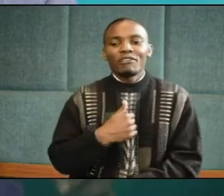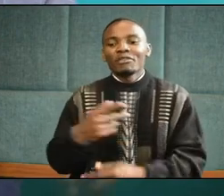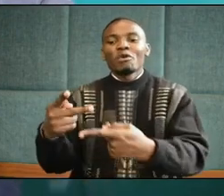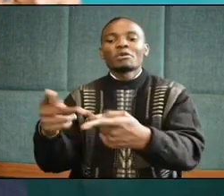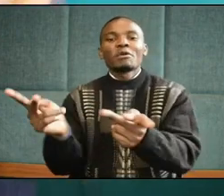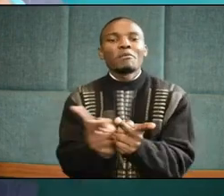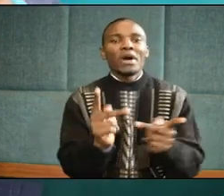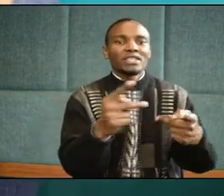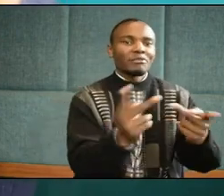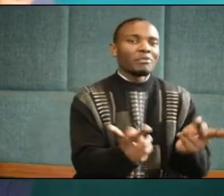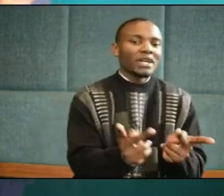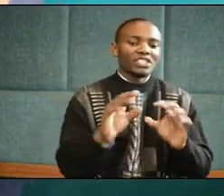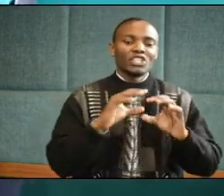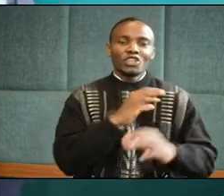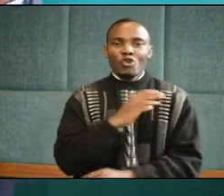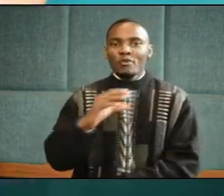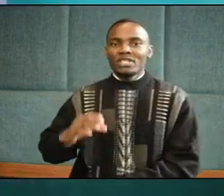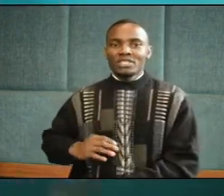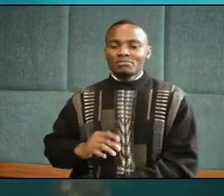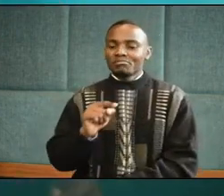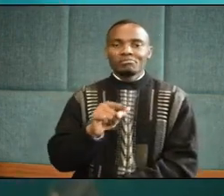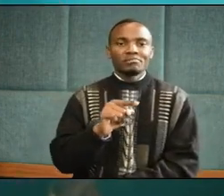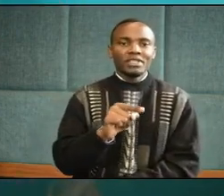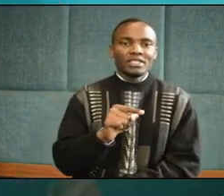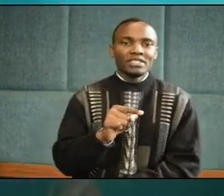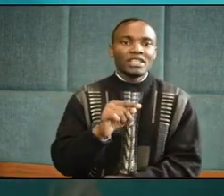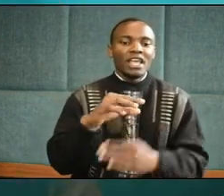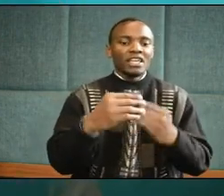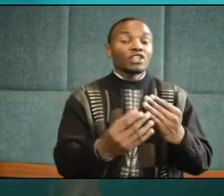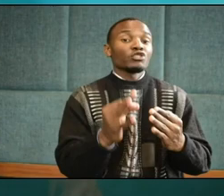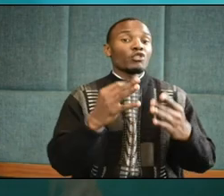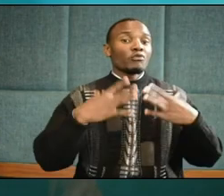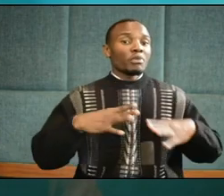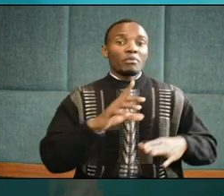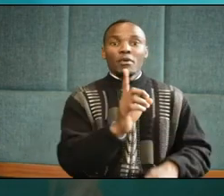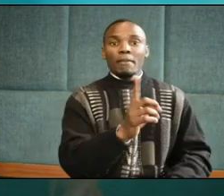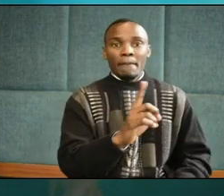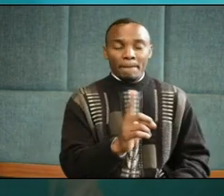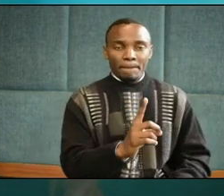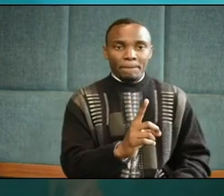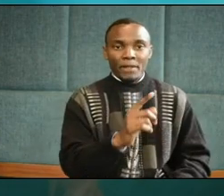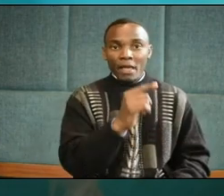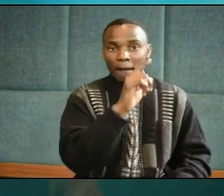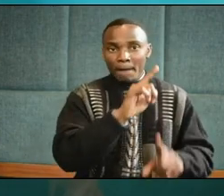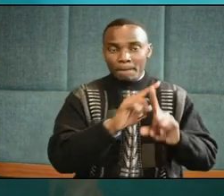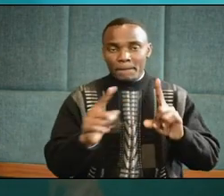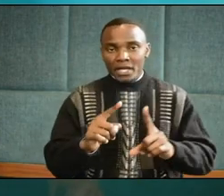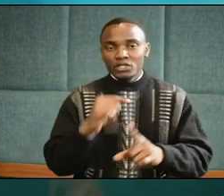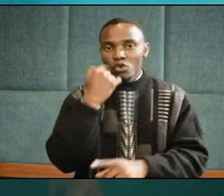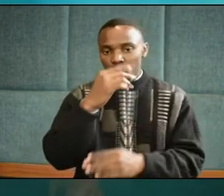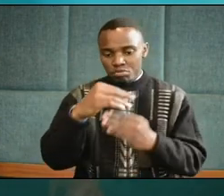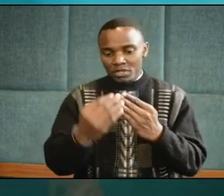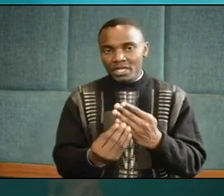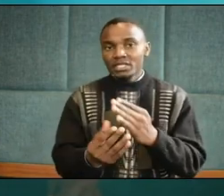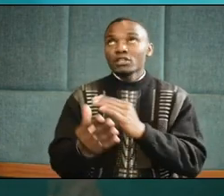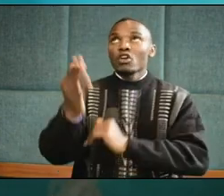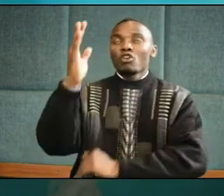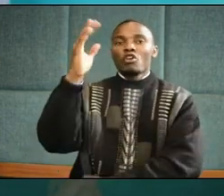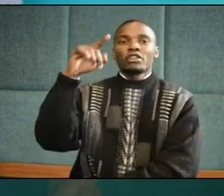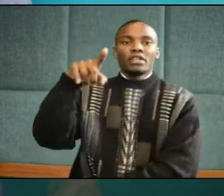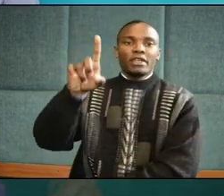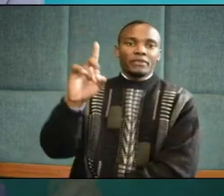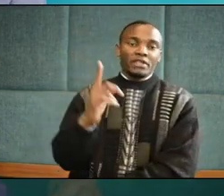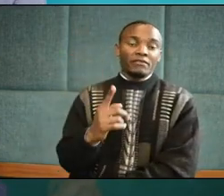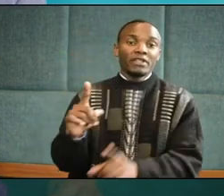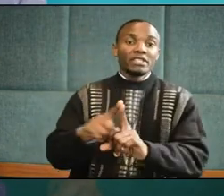Committee. It is not a creation of humanity. It is a creation of God. And that